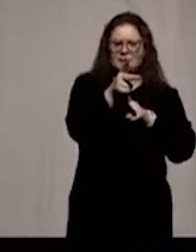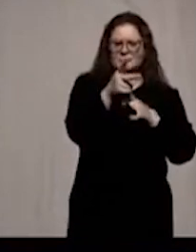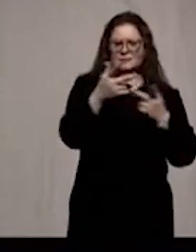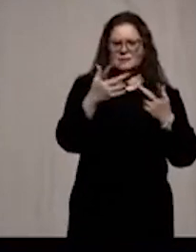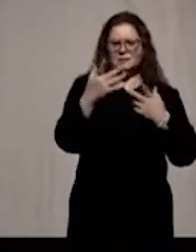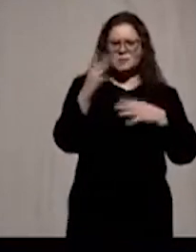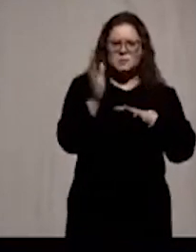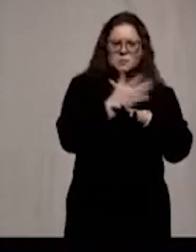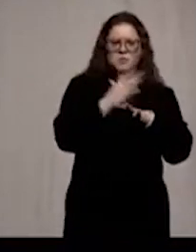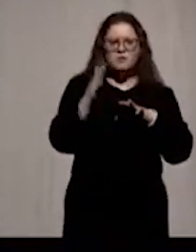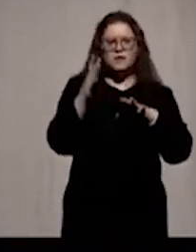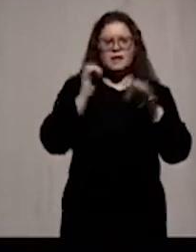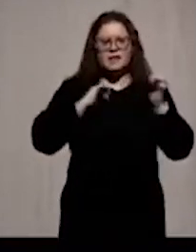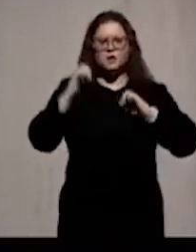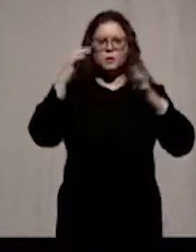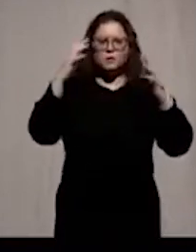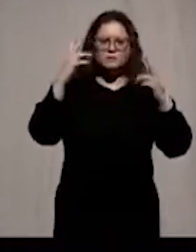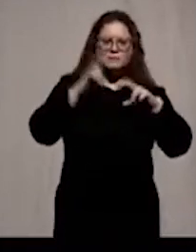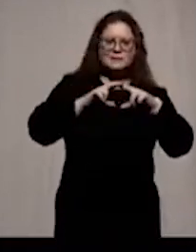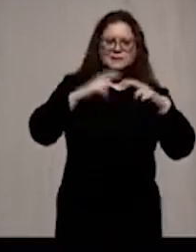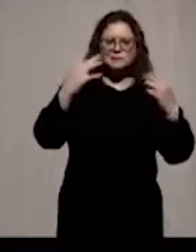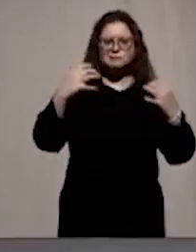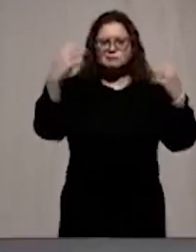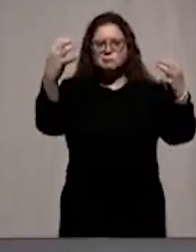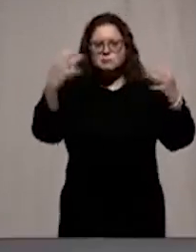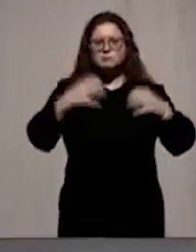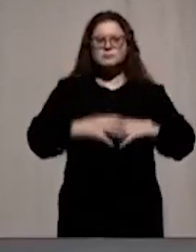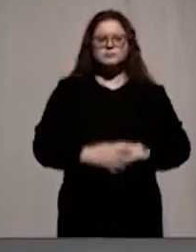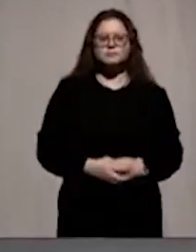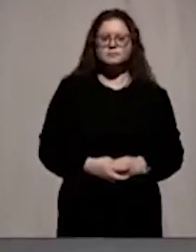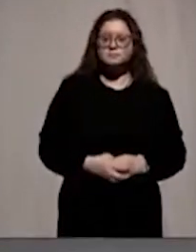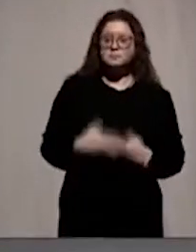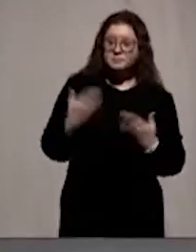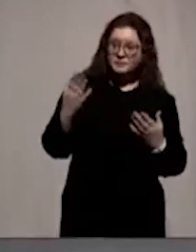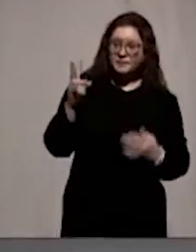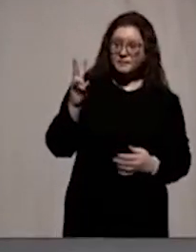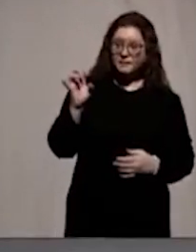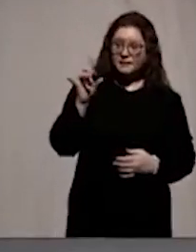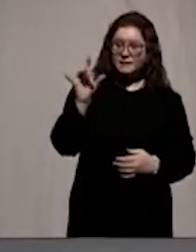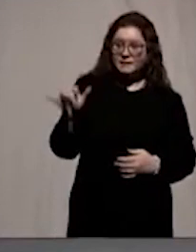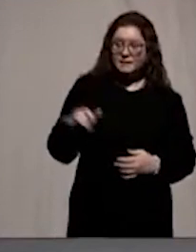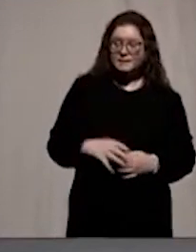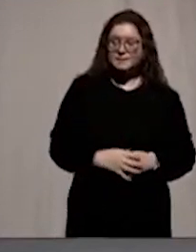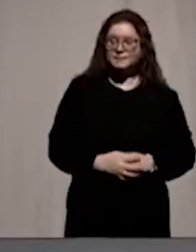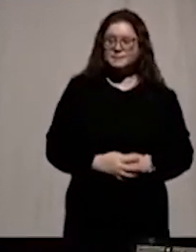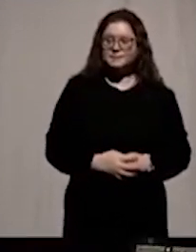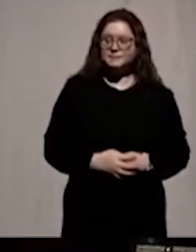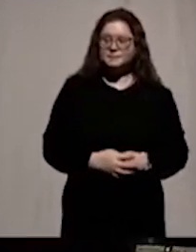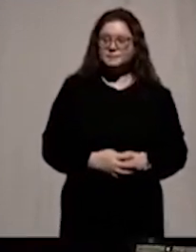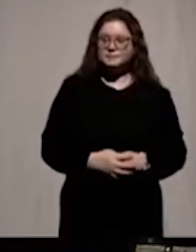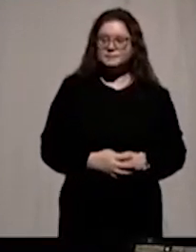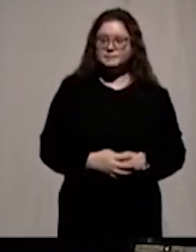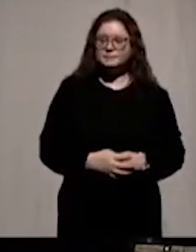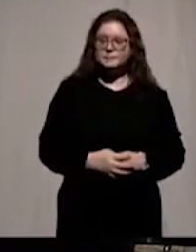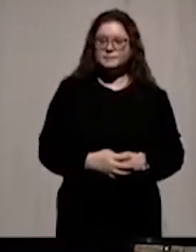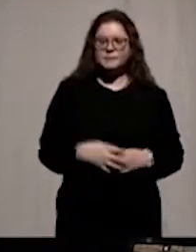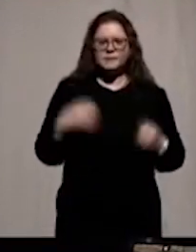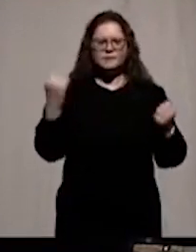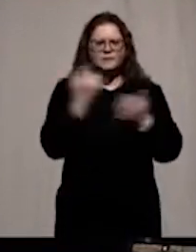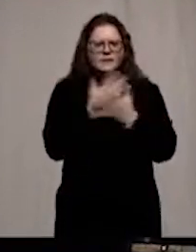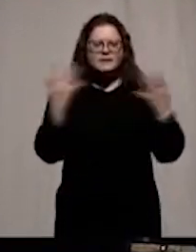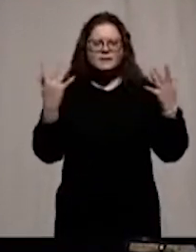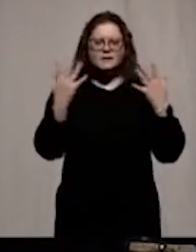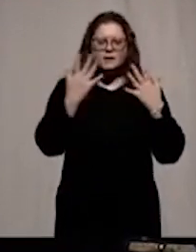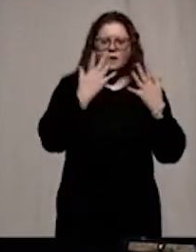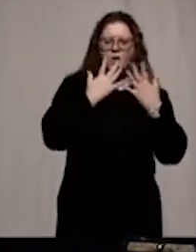sheet things and stuff like that, yeah. What about you, Vicky? Any specific patterns? Well, like you said, I think just color, and then I